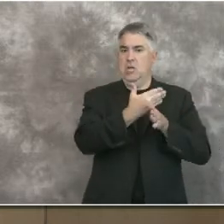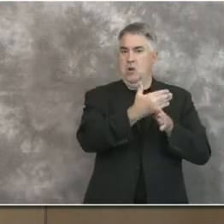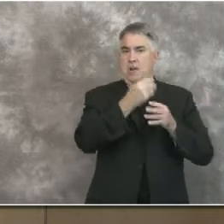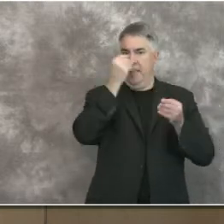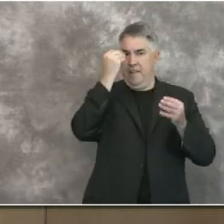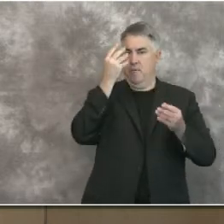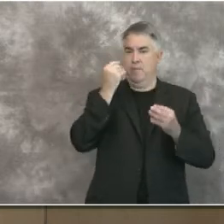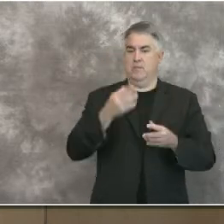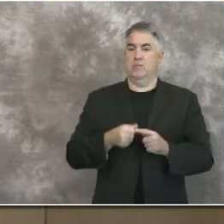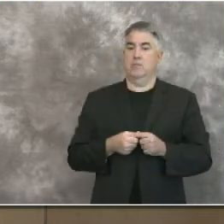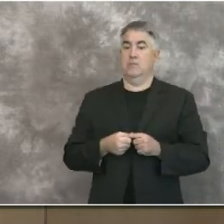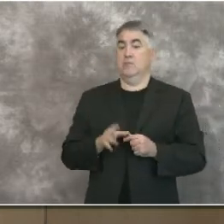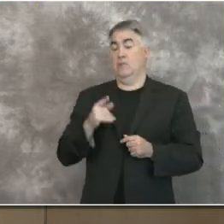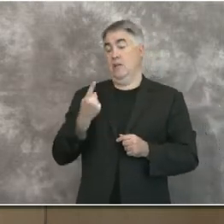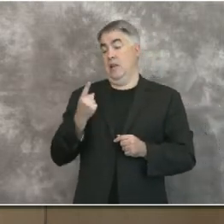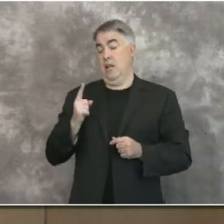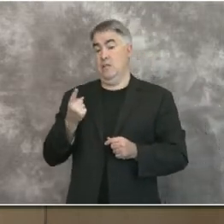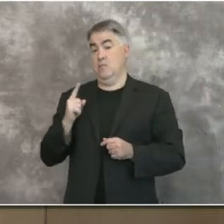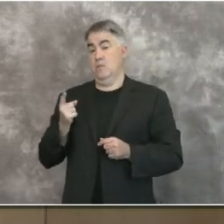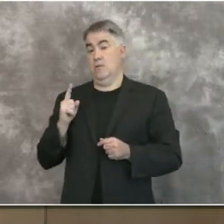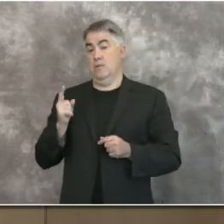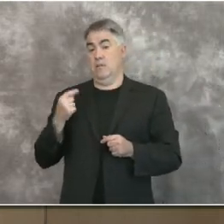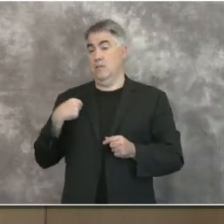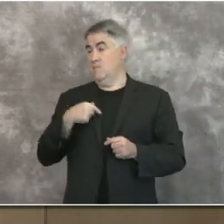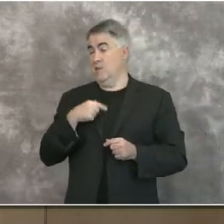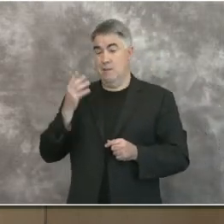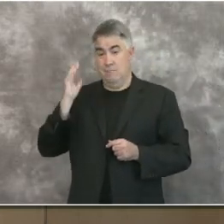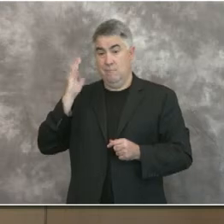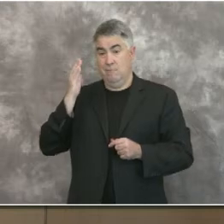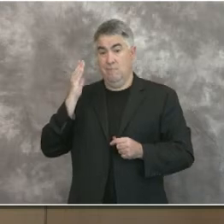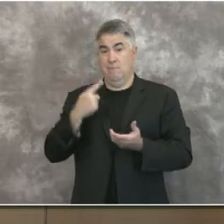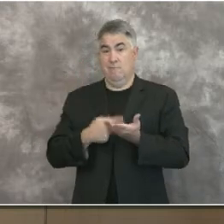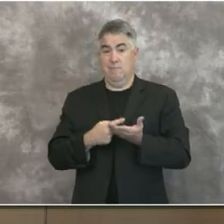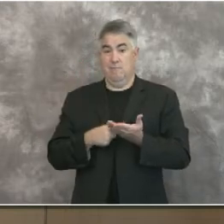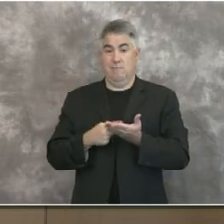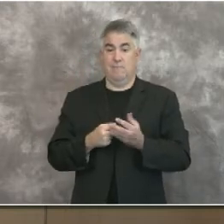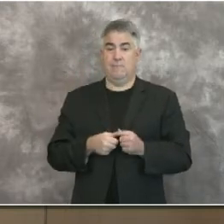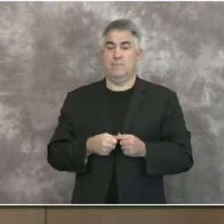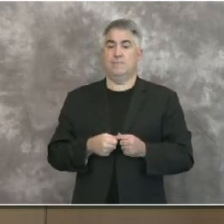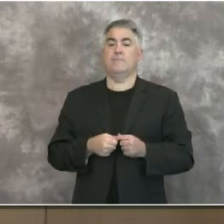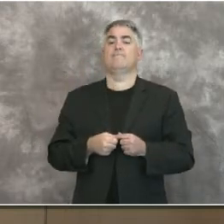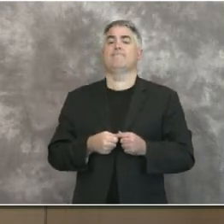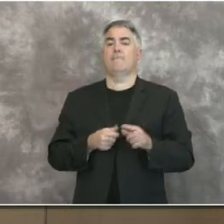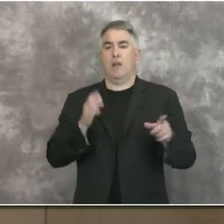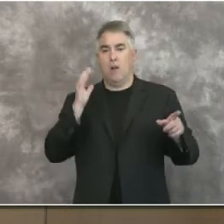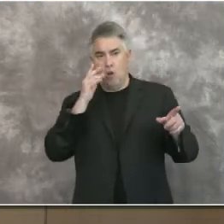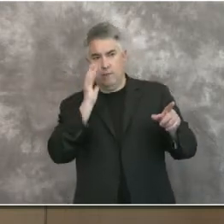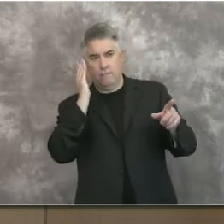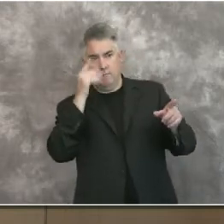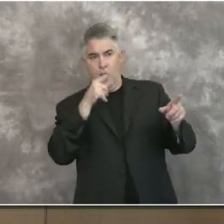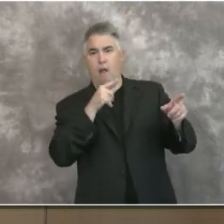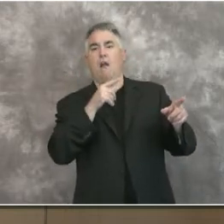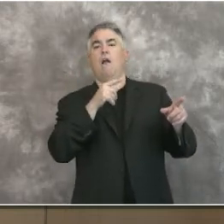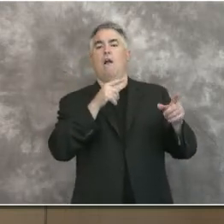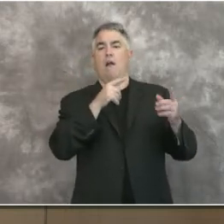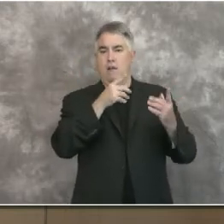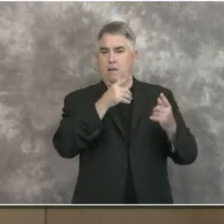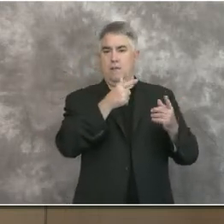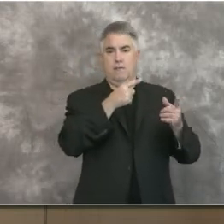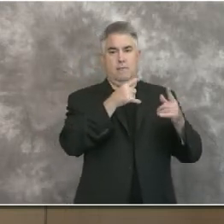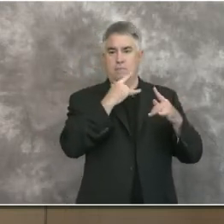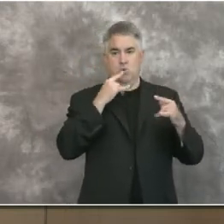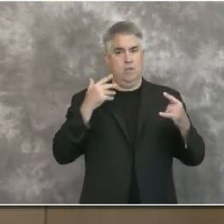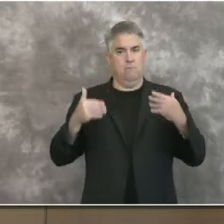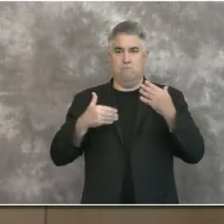week, a presentation was provided and showed that Tijuana probably peaked at about the same time that we